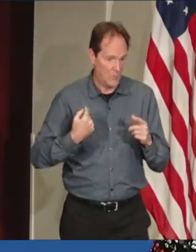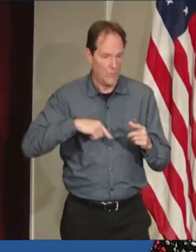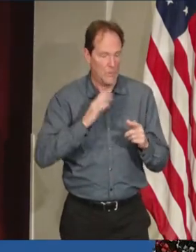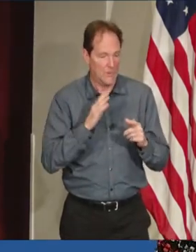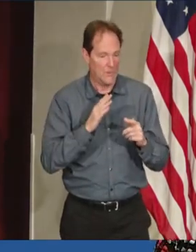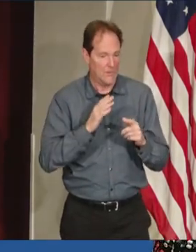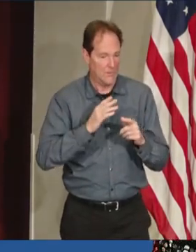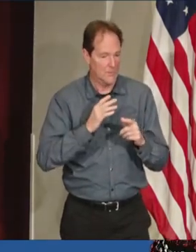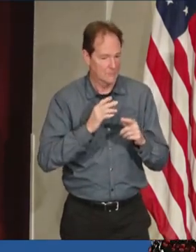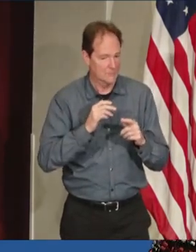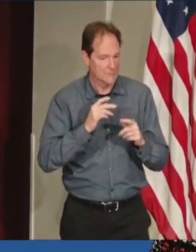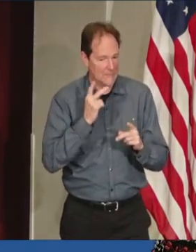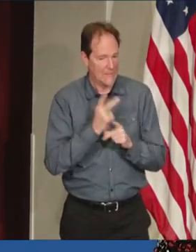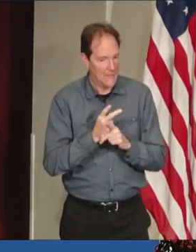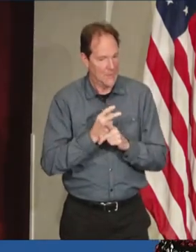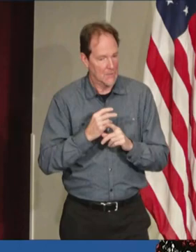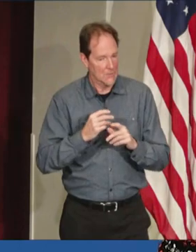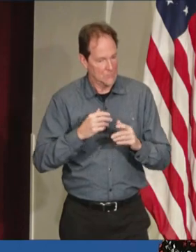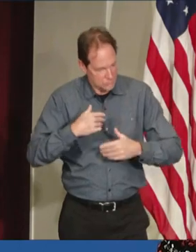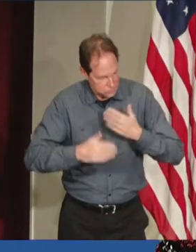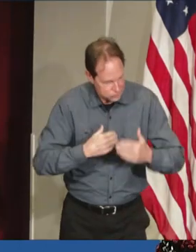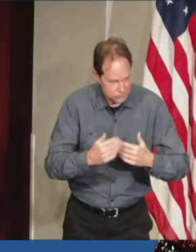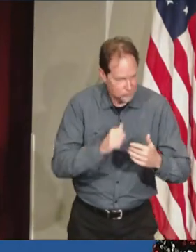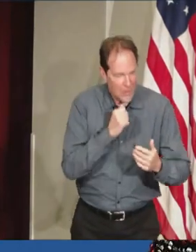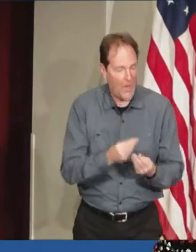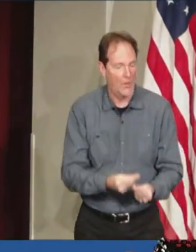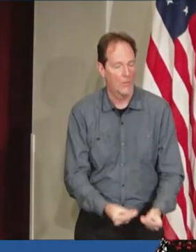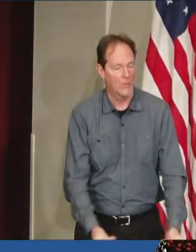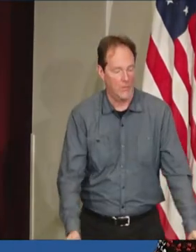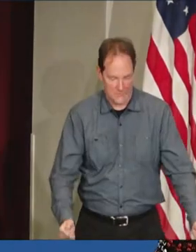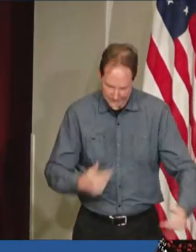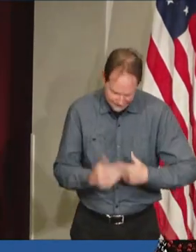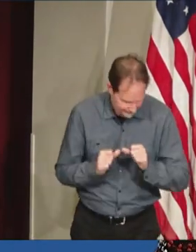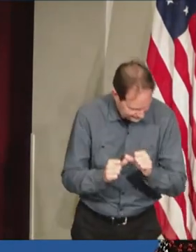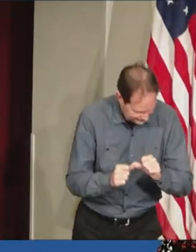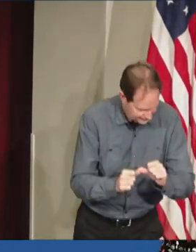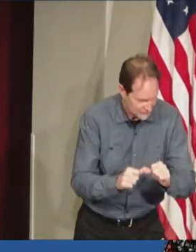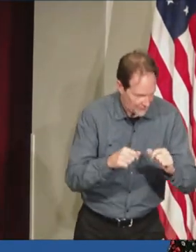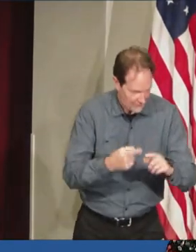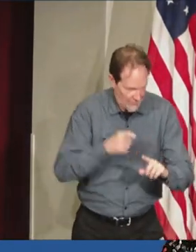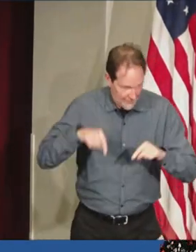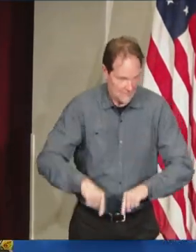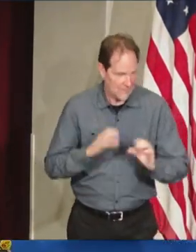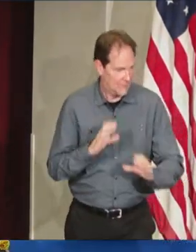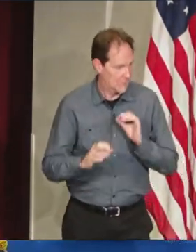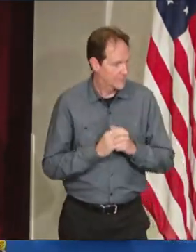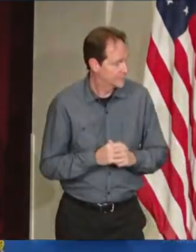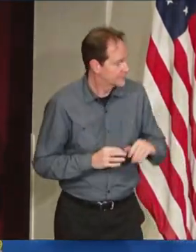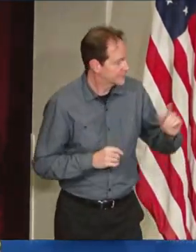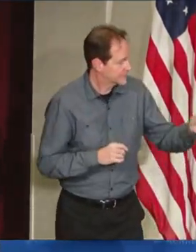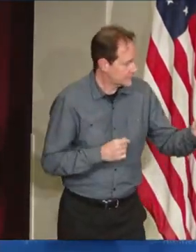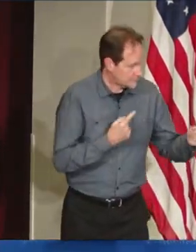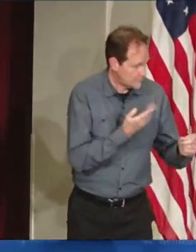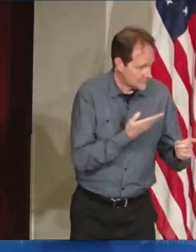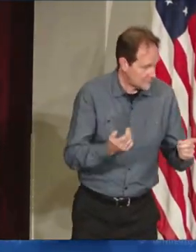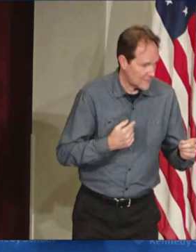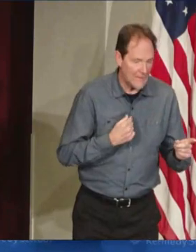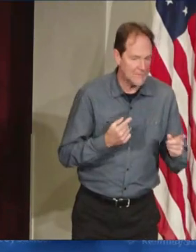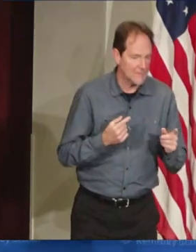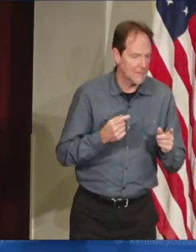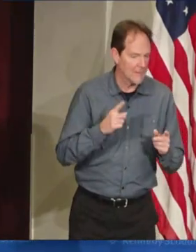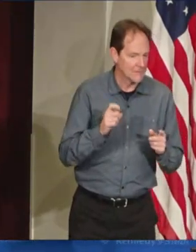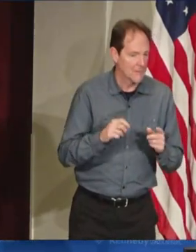maintain some momentum in continuing those conversations. So one of the things I had asked was in the